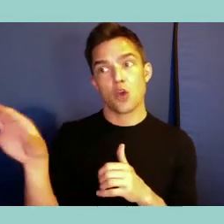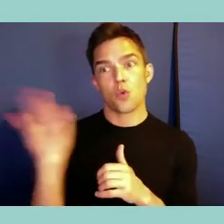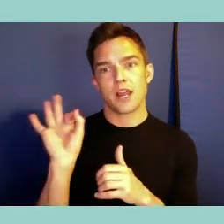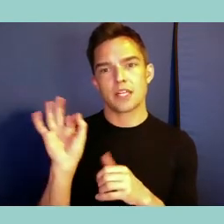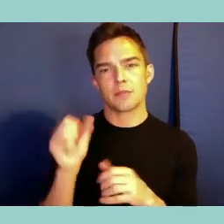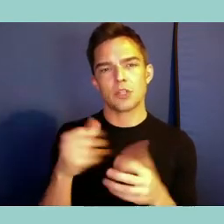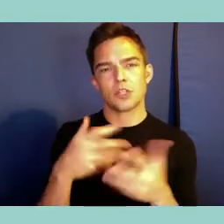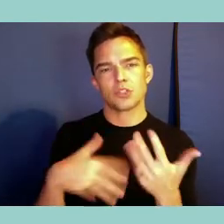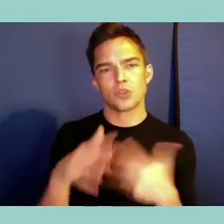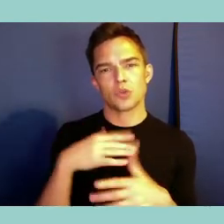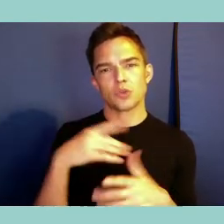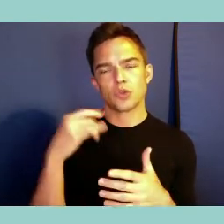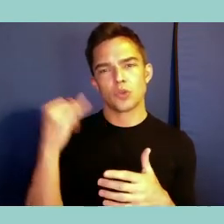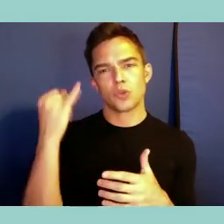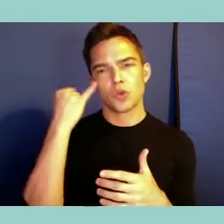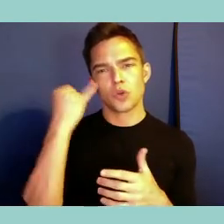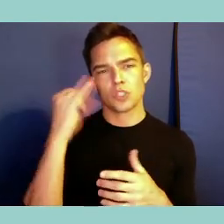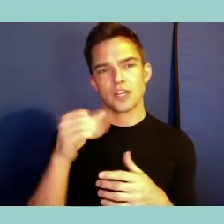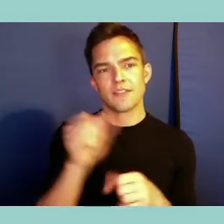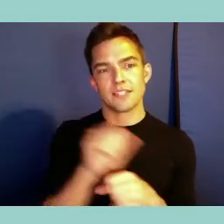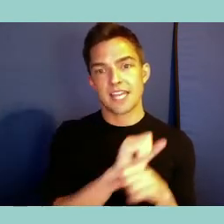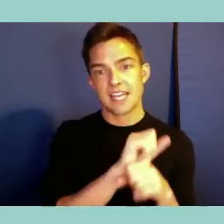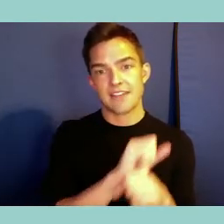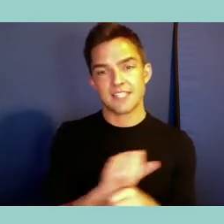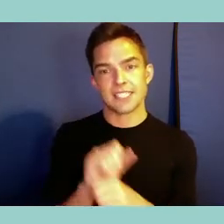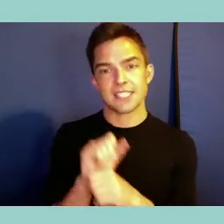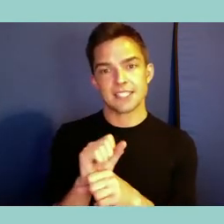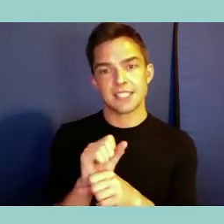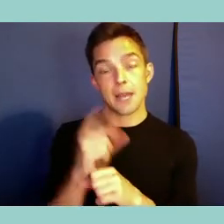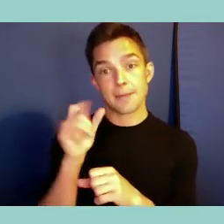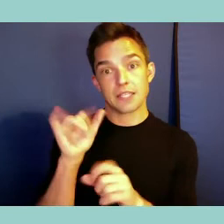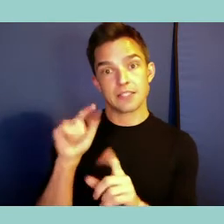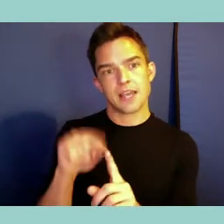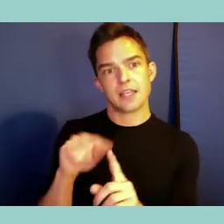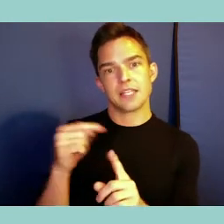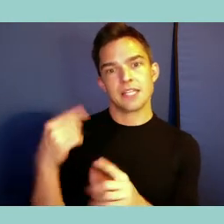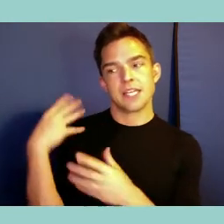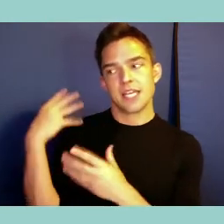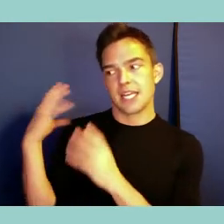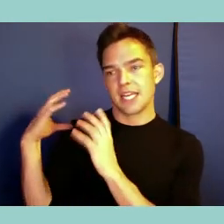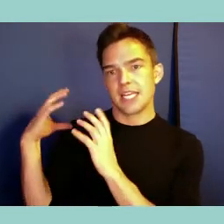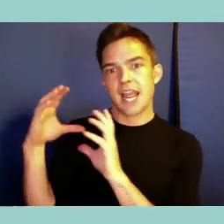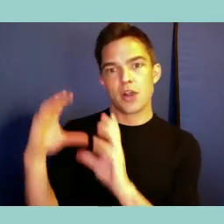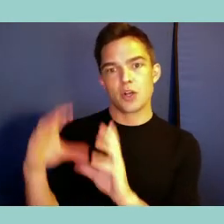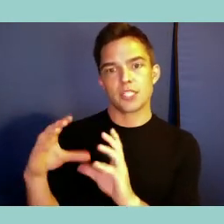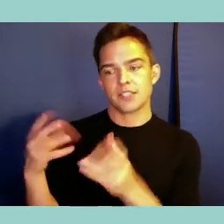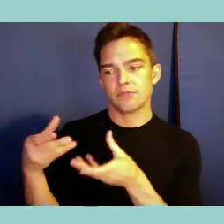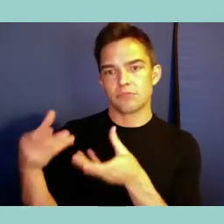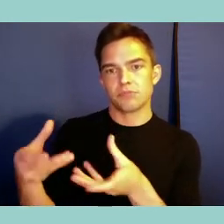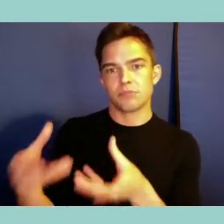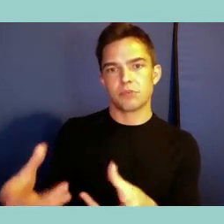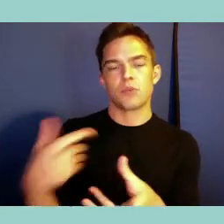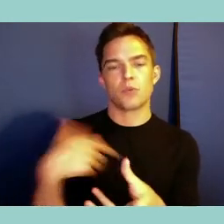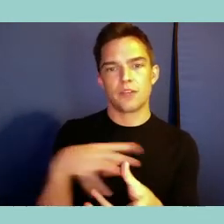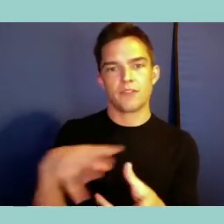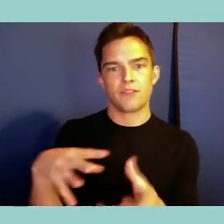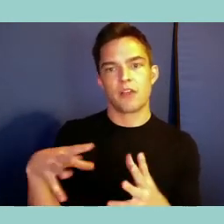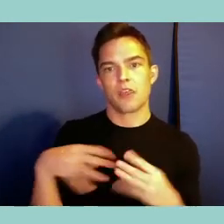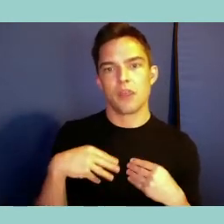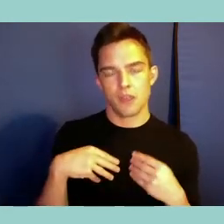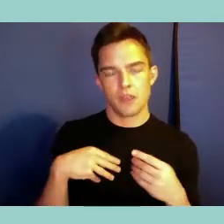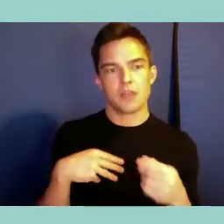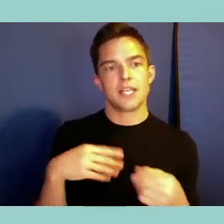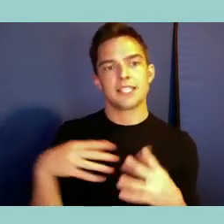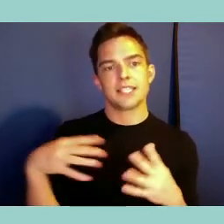social notion of slaveness. Because of this inheritance that we have incurred, it is deep within